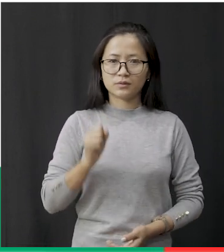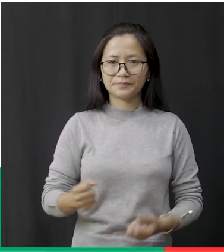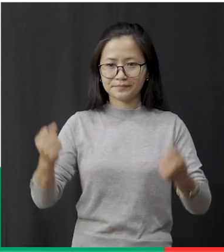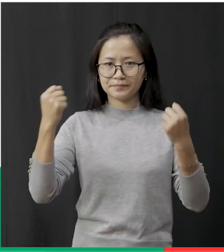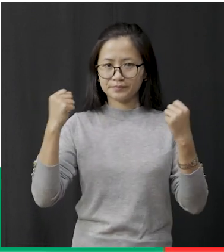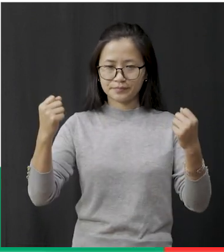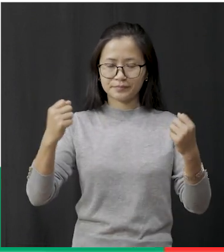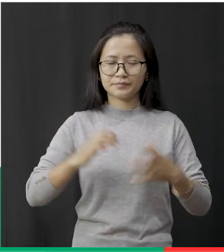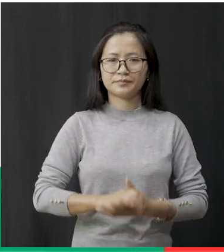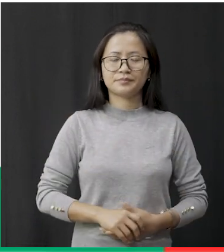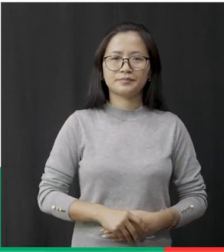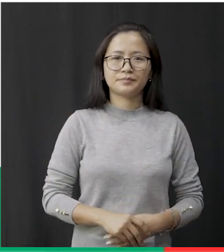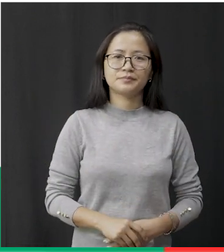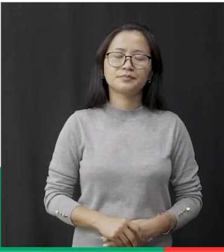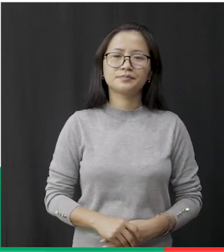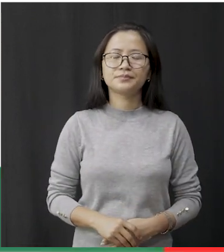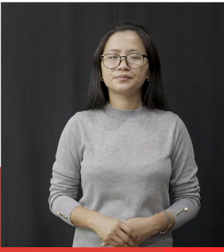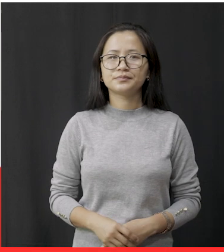strength.